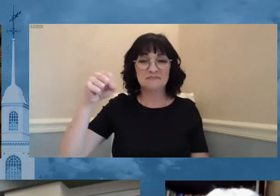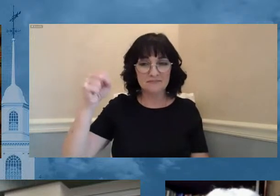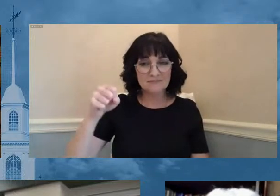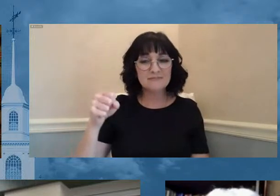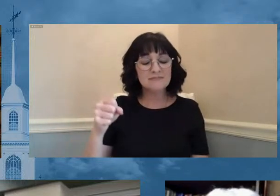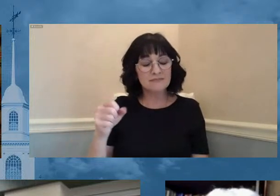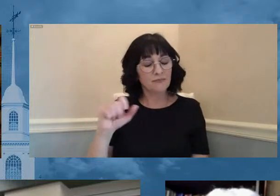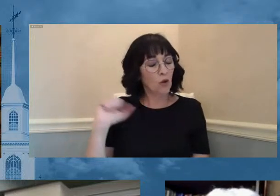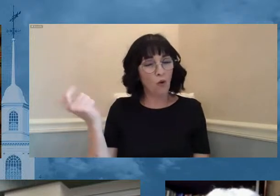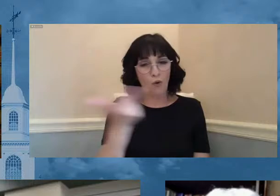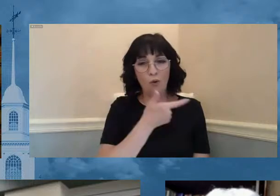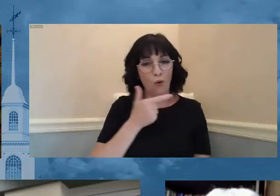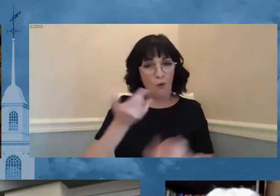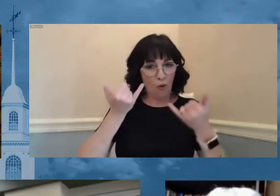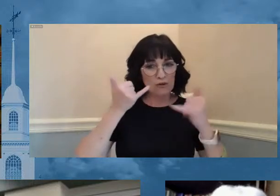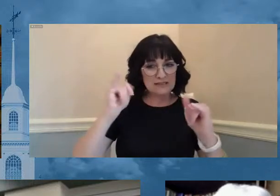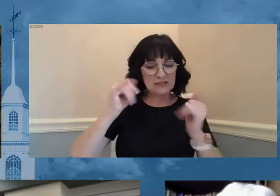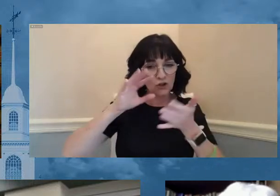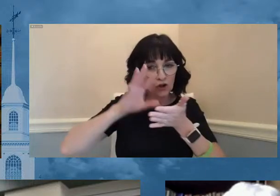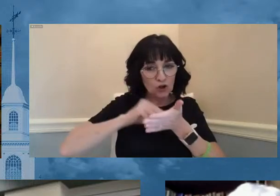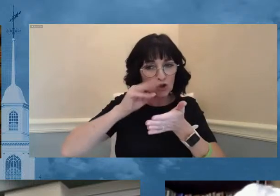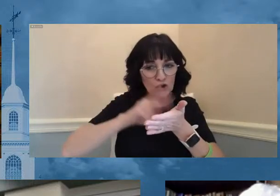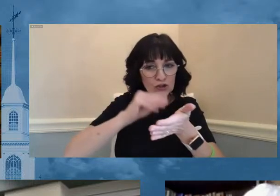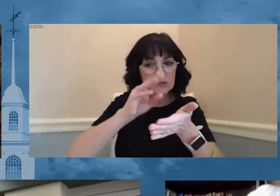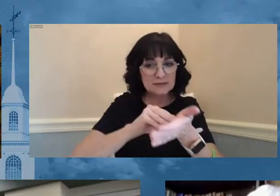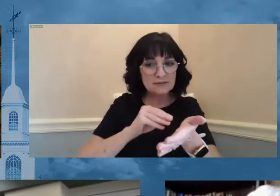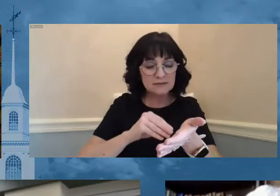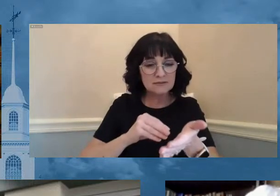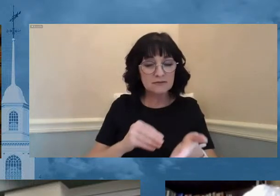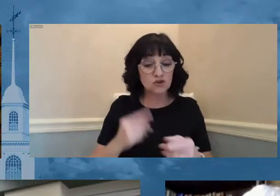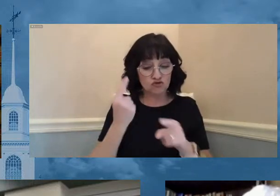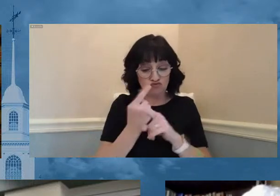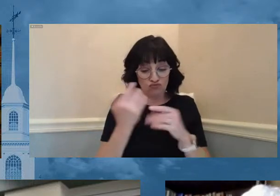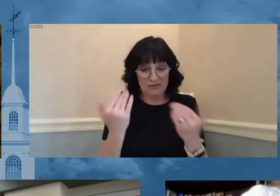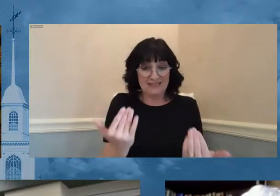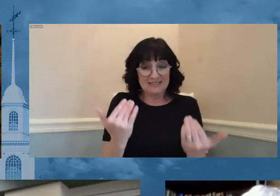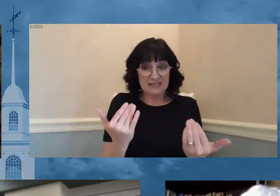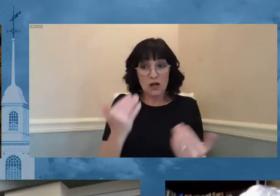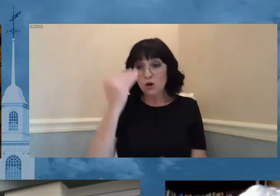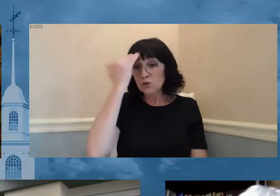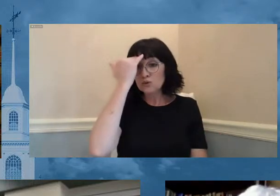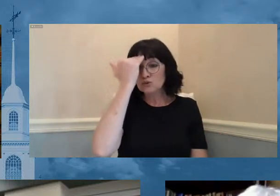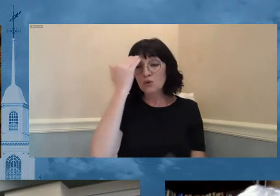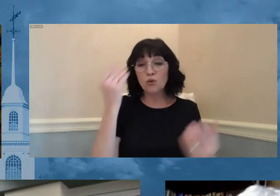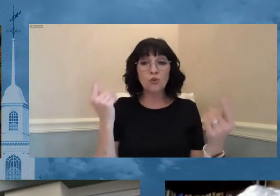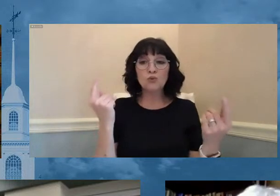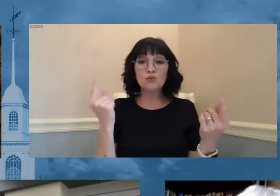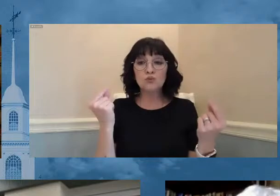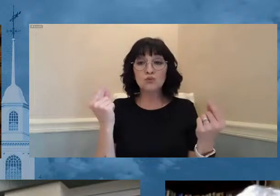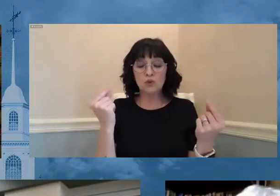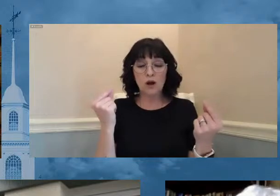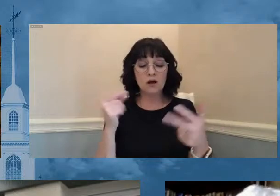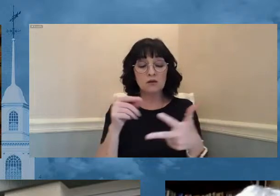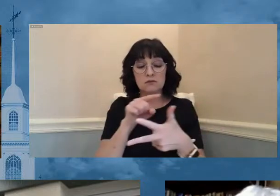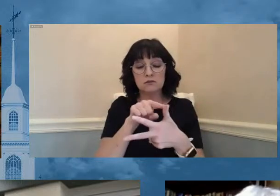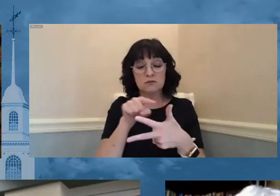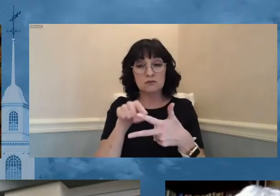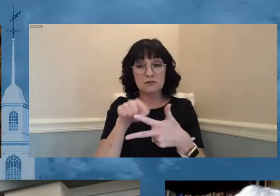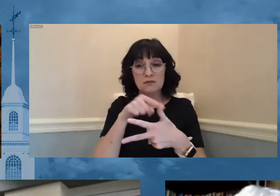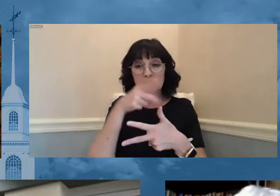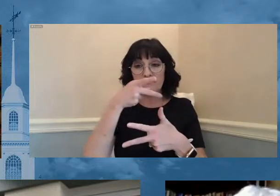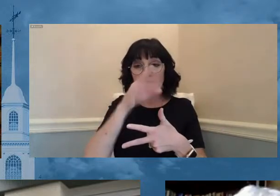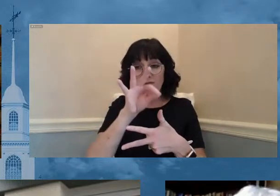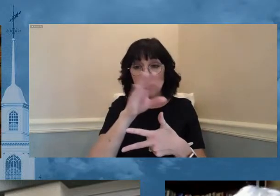of this pandemic. What we know at this point is these vaccines, the Pfizer and Moderna, have been